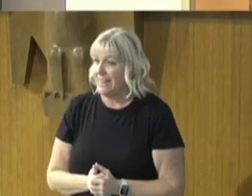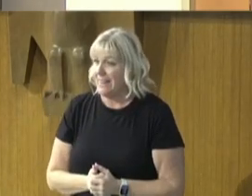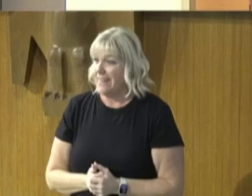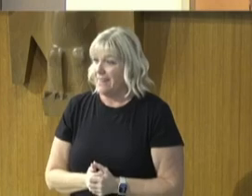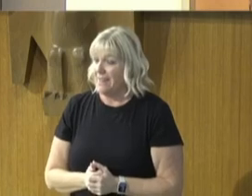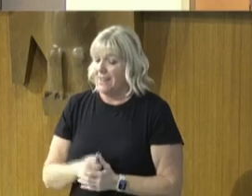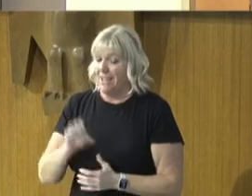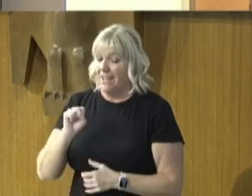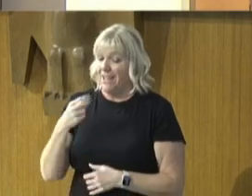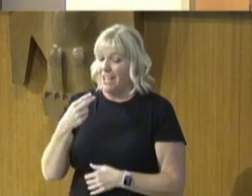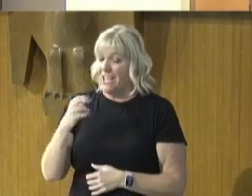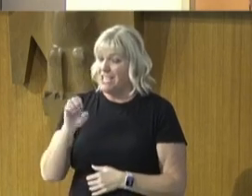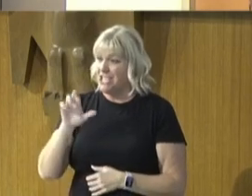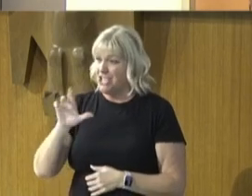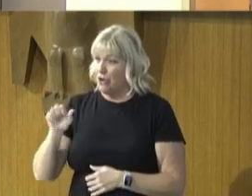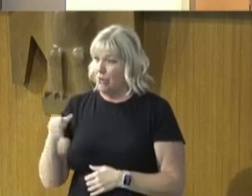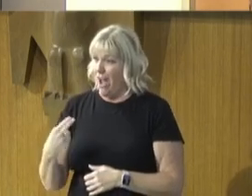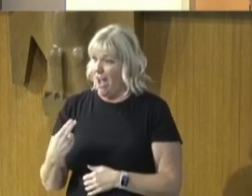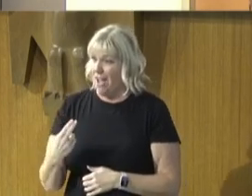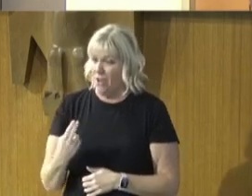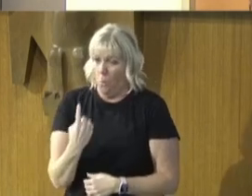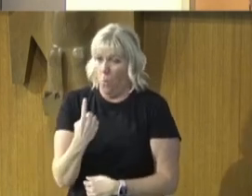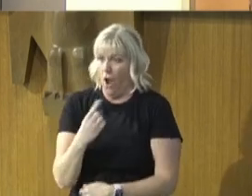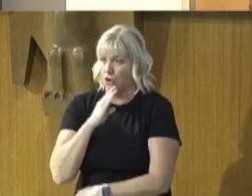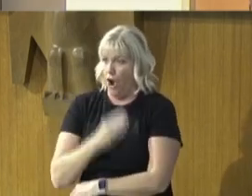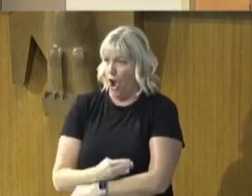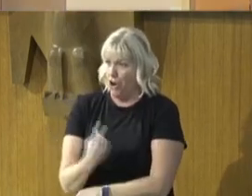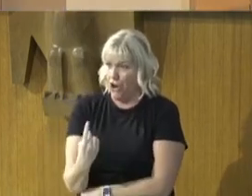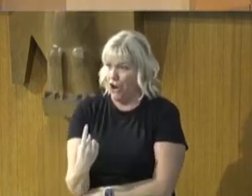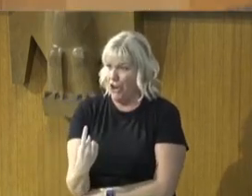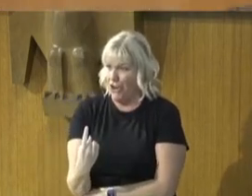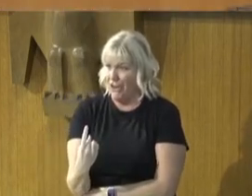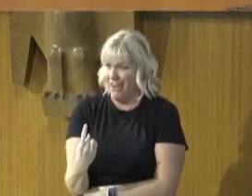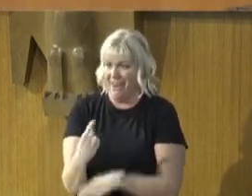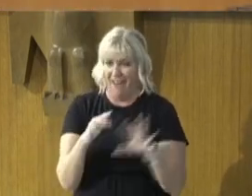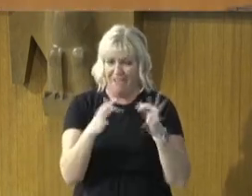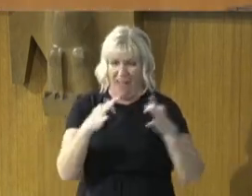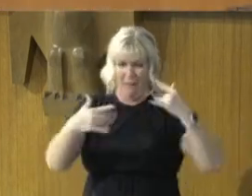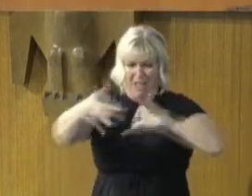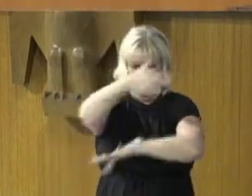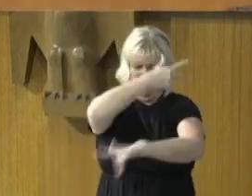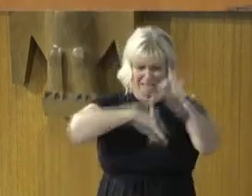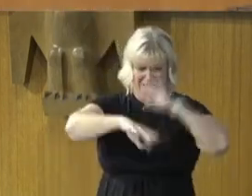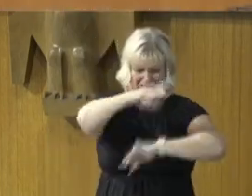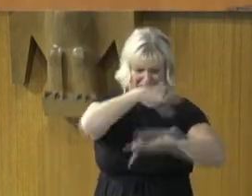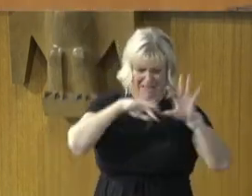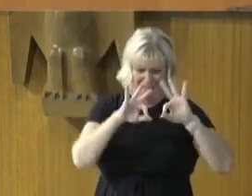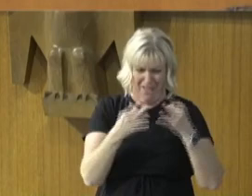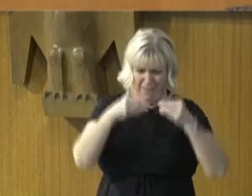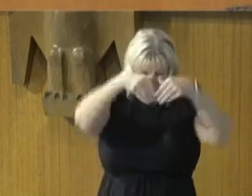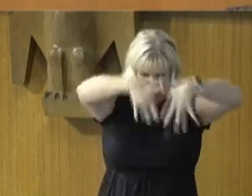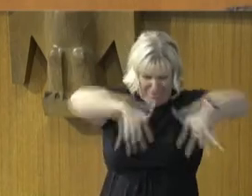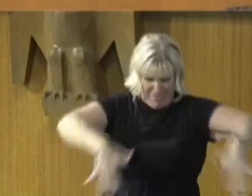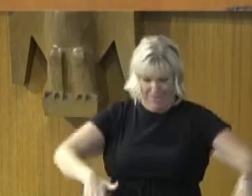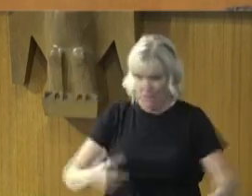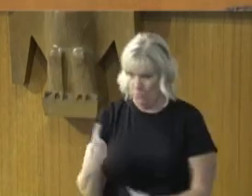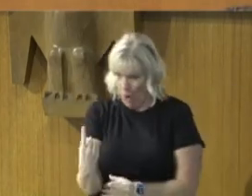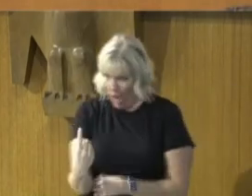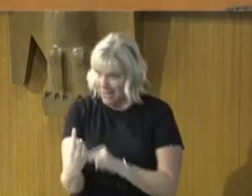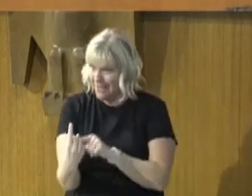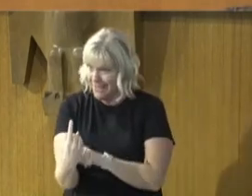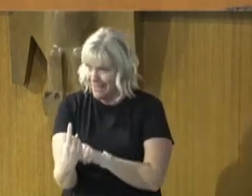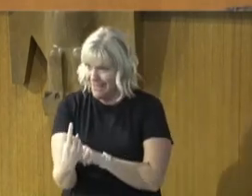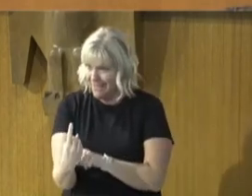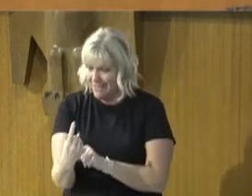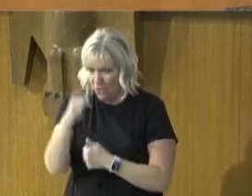She-Ra was just one daughter in an enormous and tangled family tree in the Bible. But she is remembered